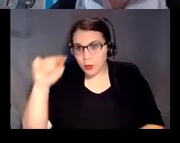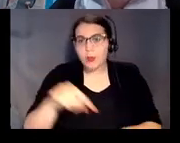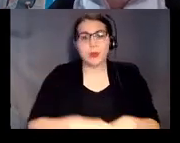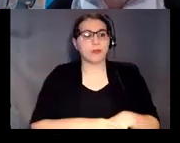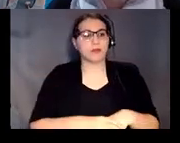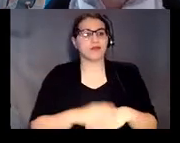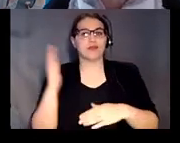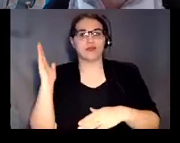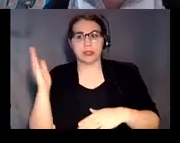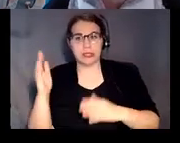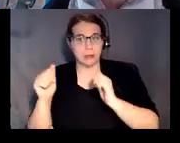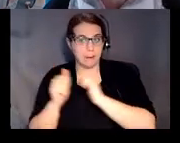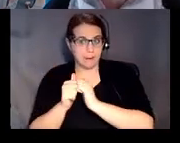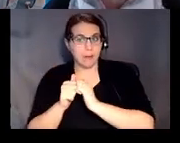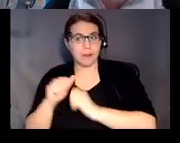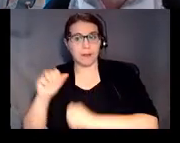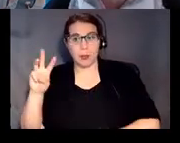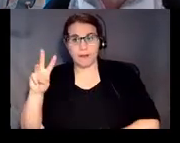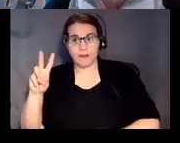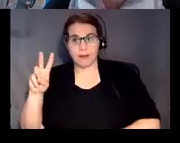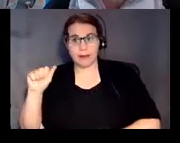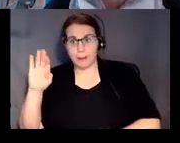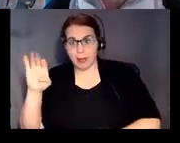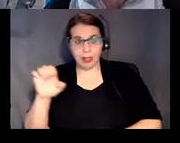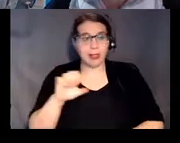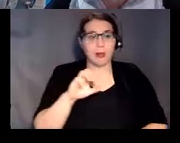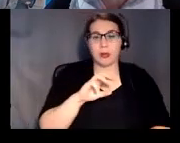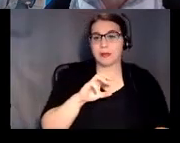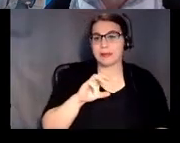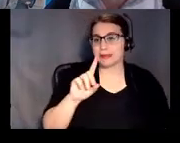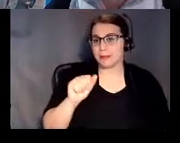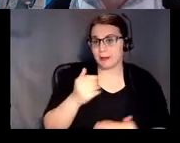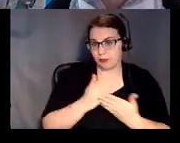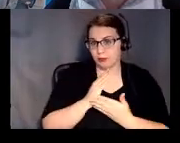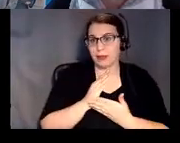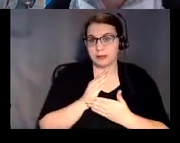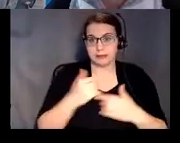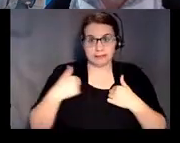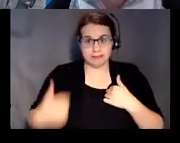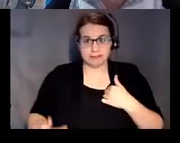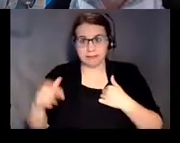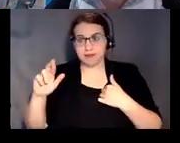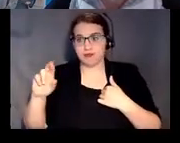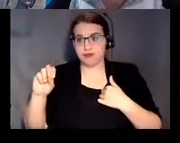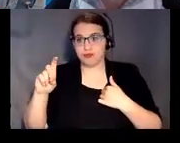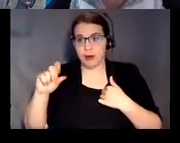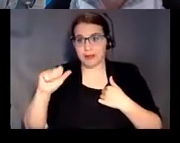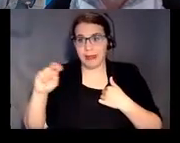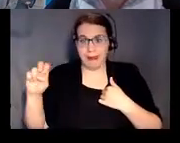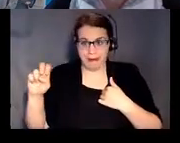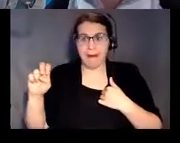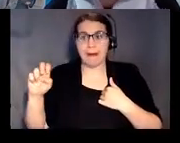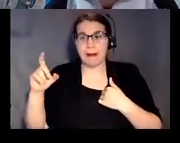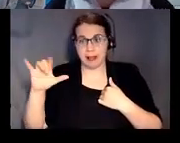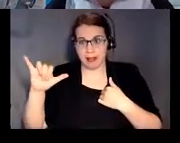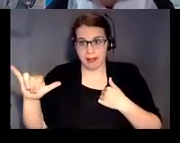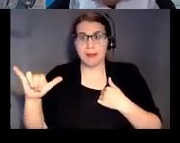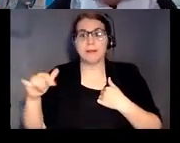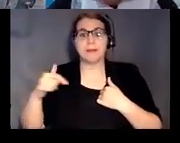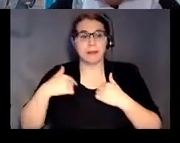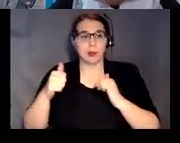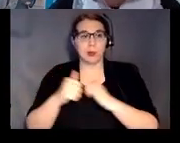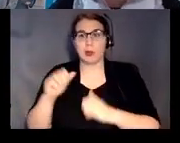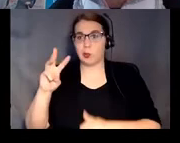and WVABLE. So my name is Roxanne Clay, and I am with the West Virginia State Treasurer's Office and the WVABLE Savings